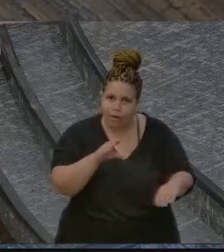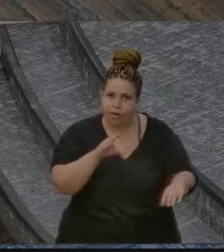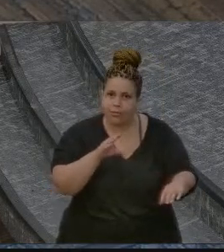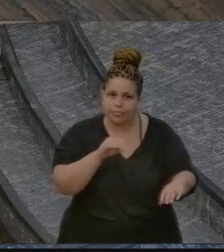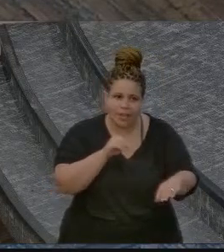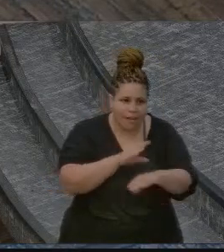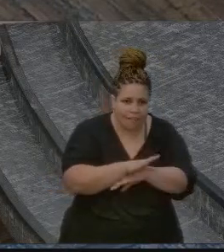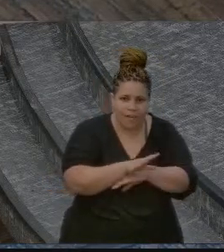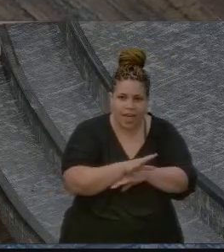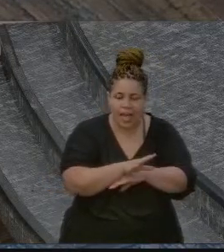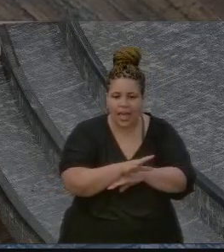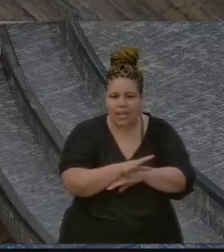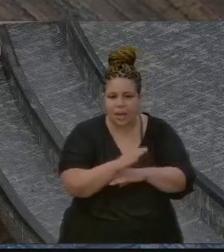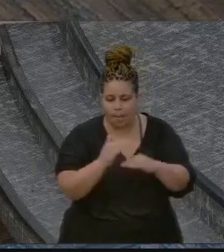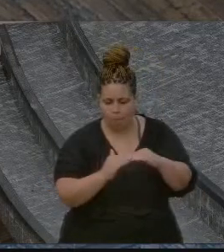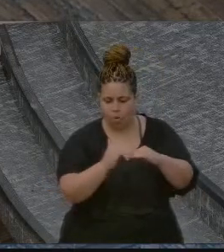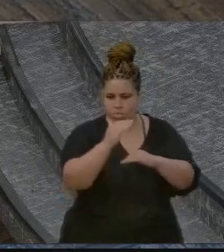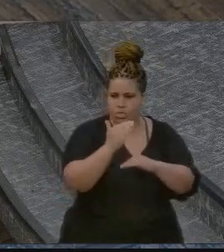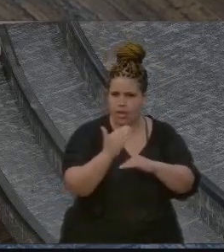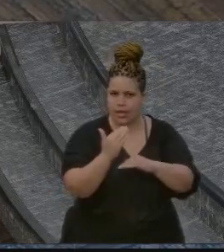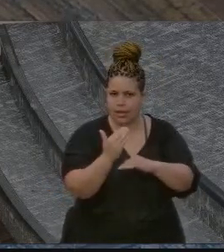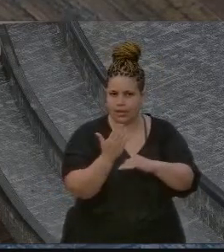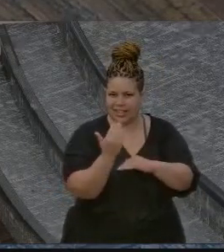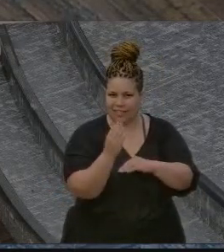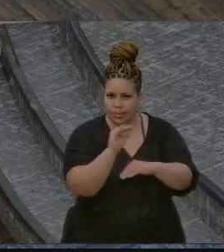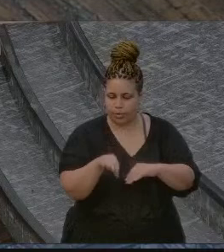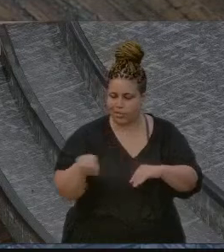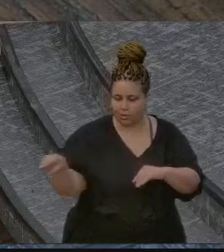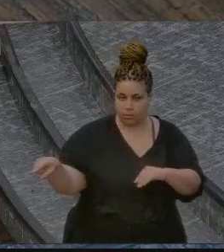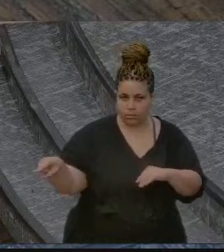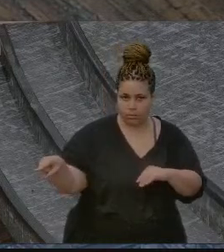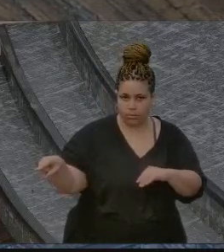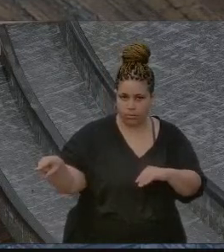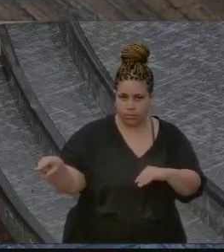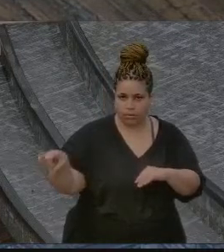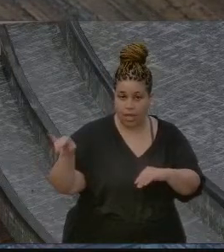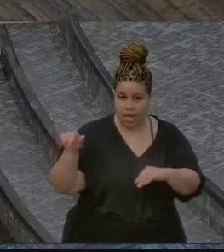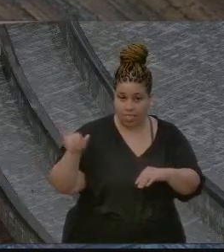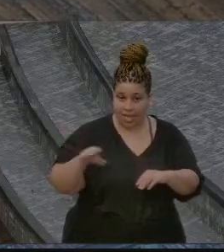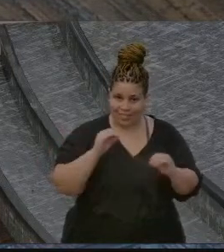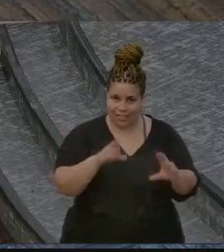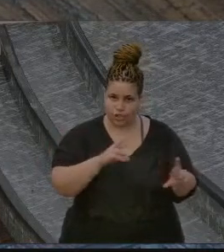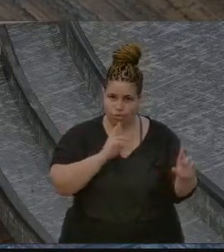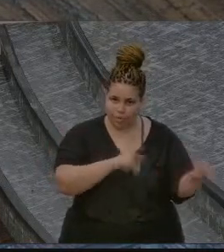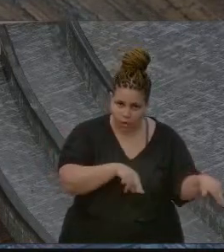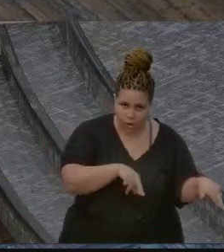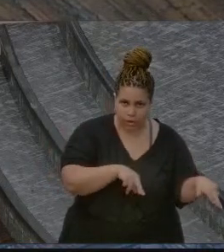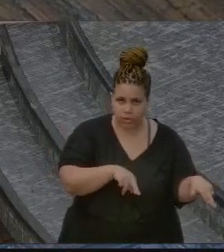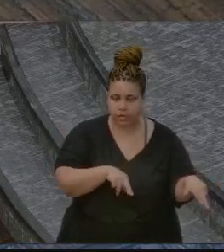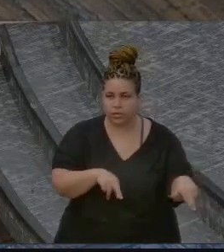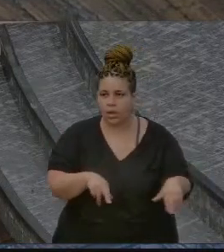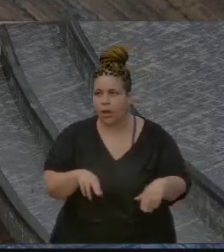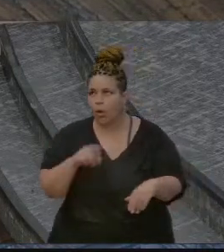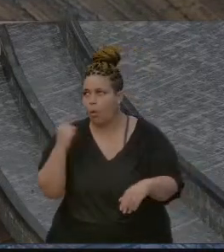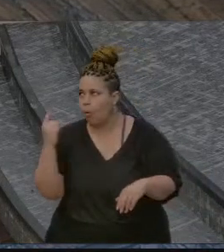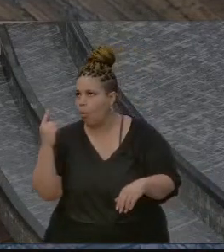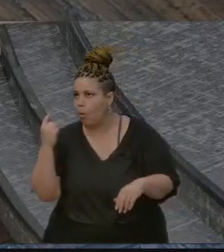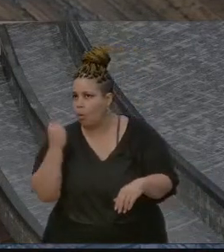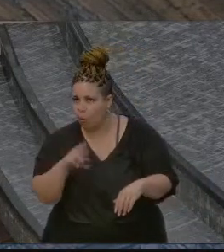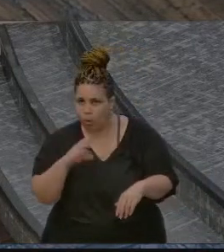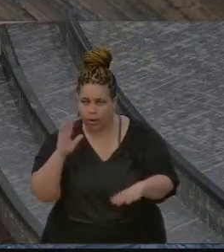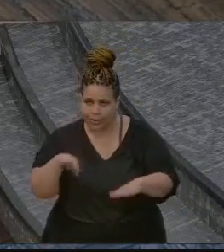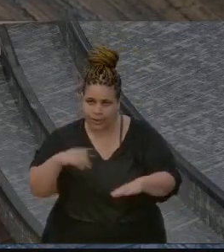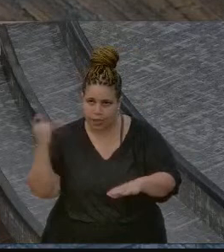than the 15% who are being referred. It will affect more than those who are being chronically disciplined.